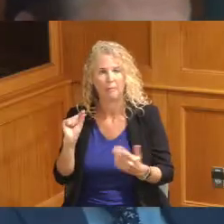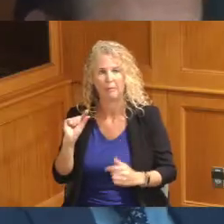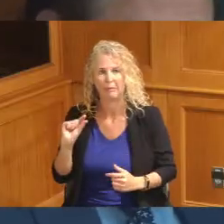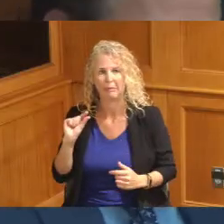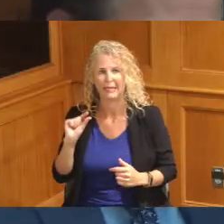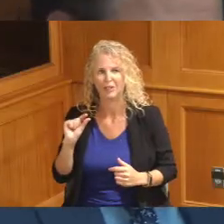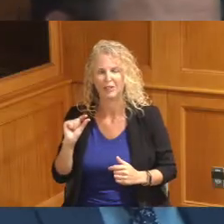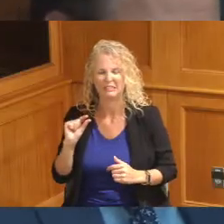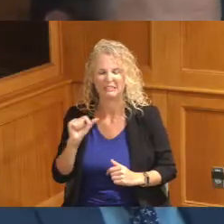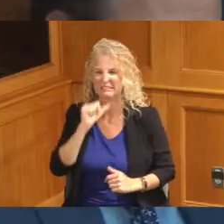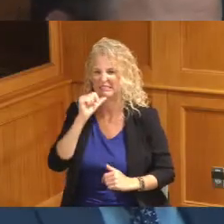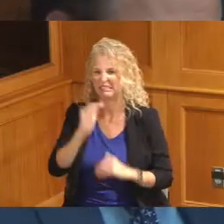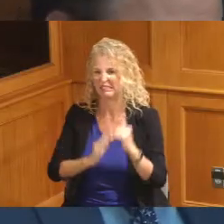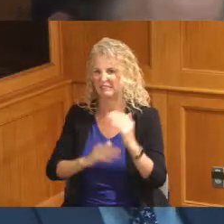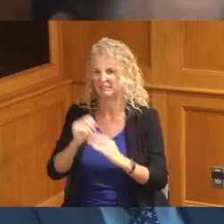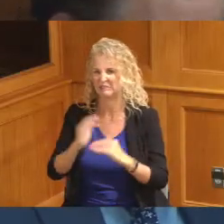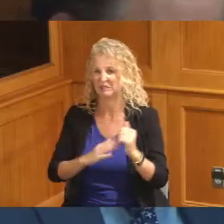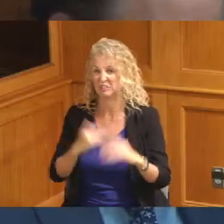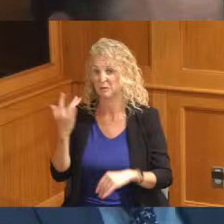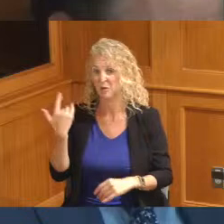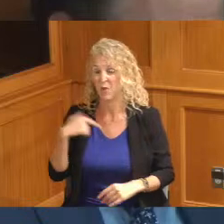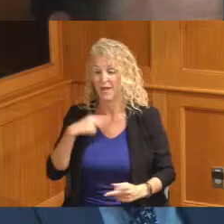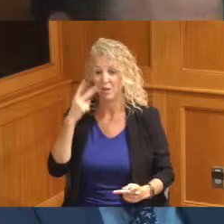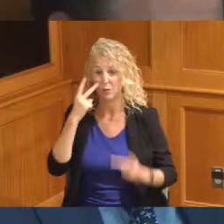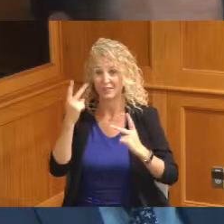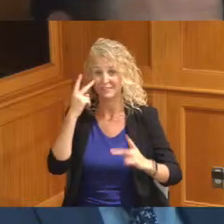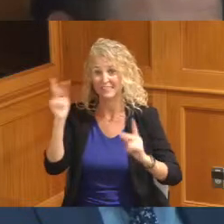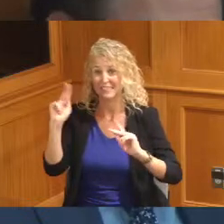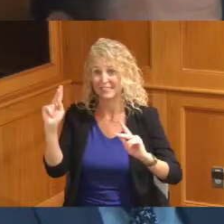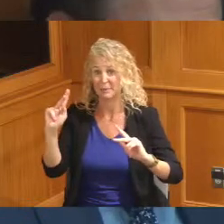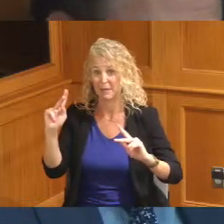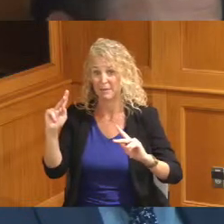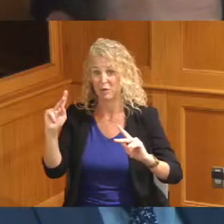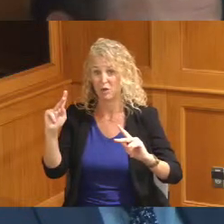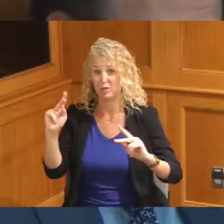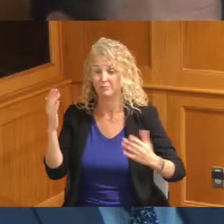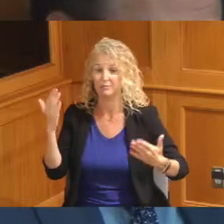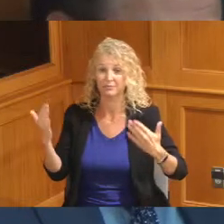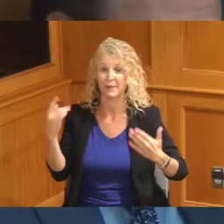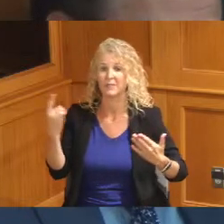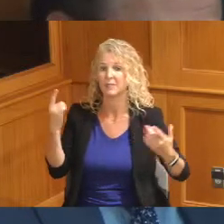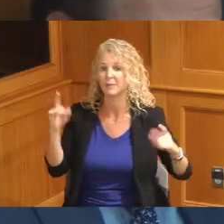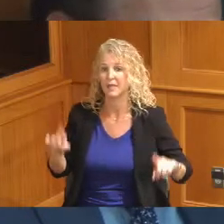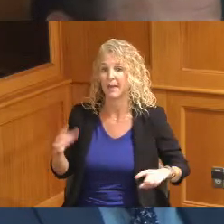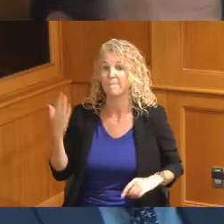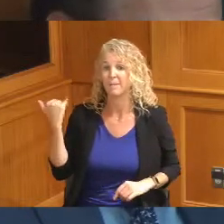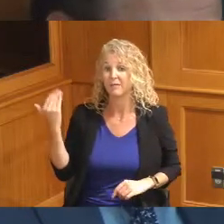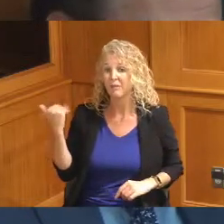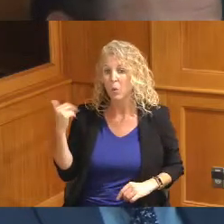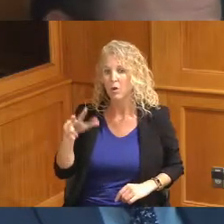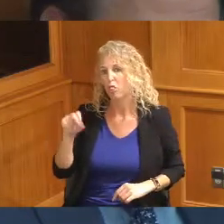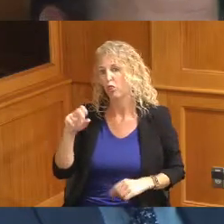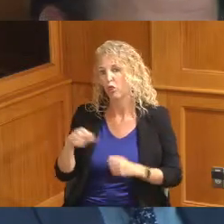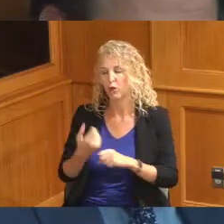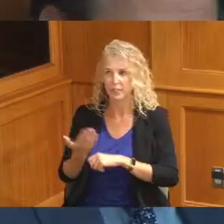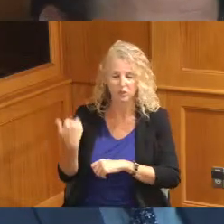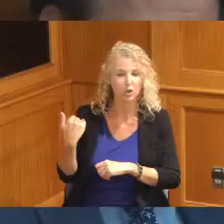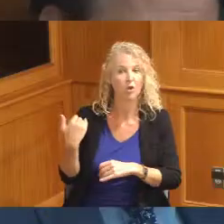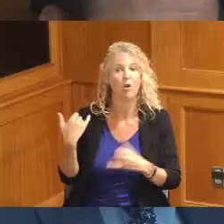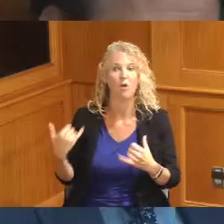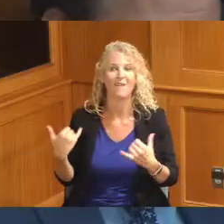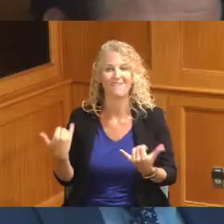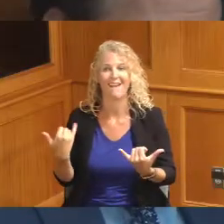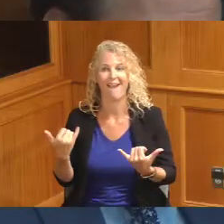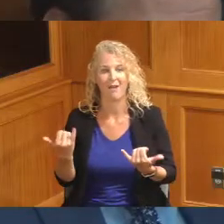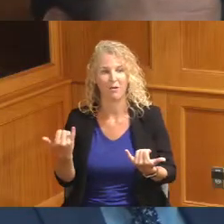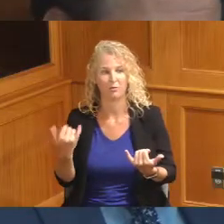little uncomfortable, because we've seen that with people coming down here that maybe something that was in place maybe 30 years ago, and